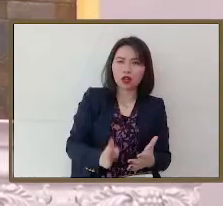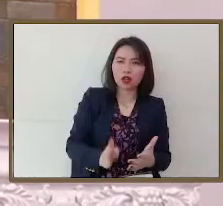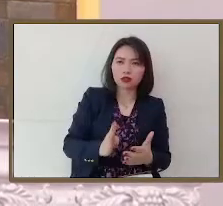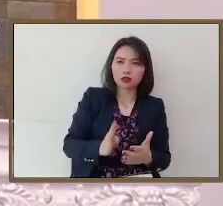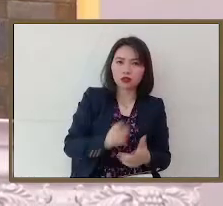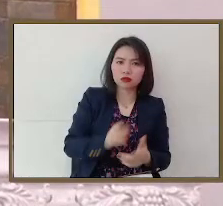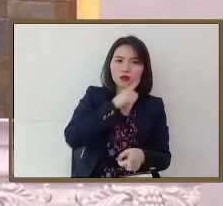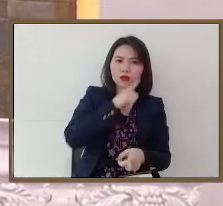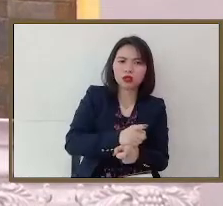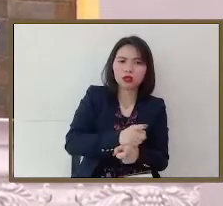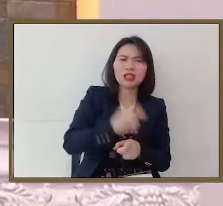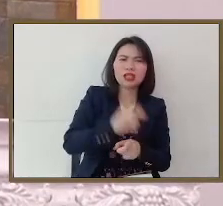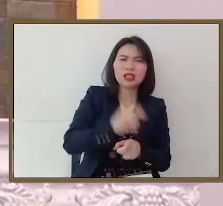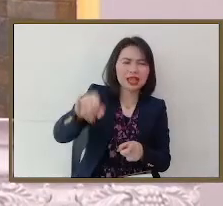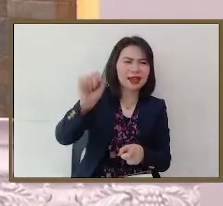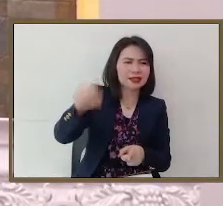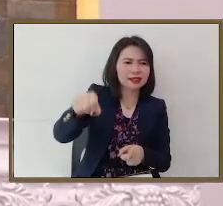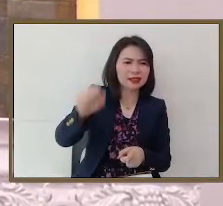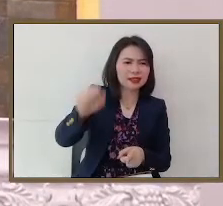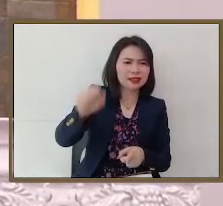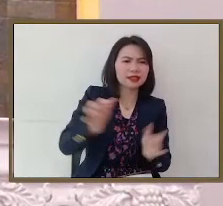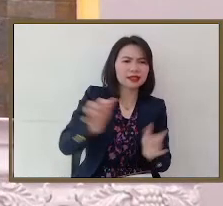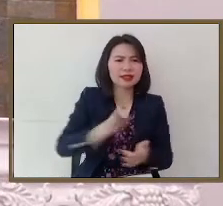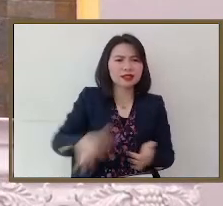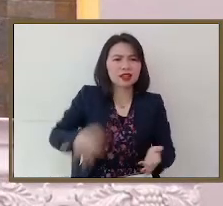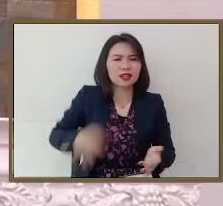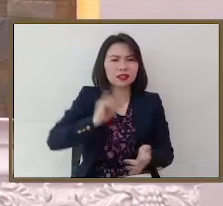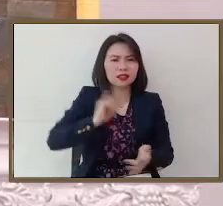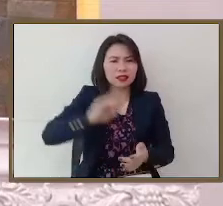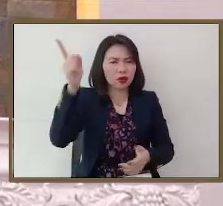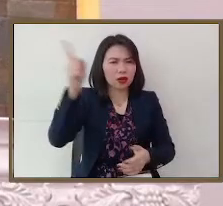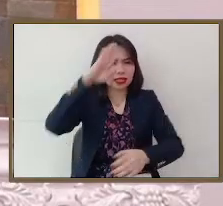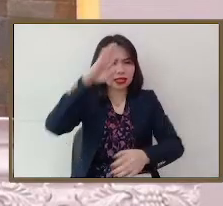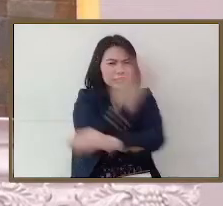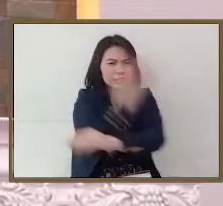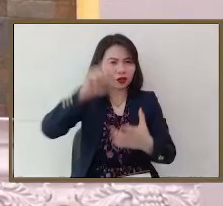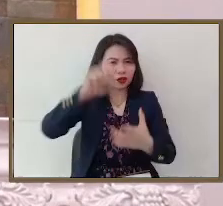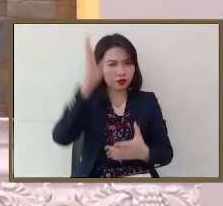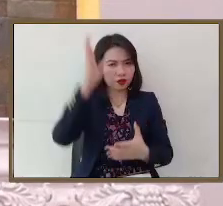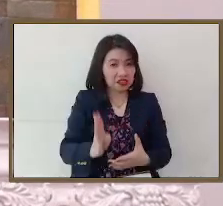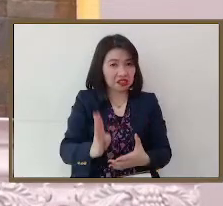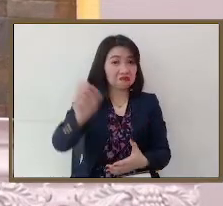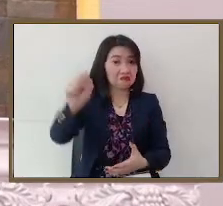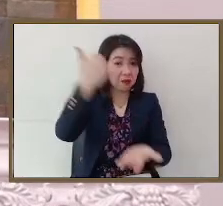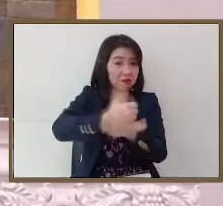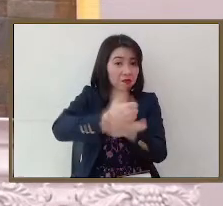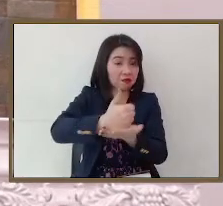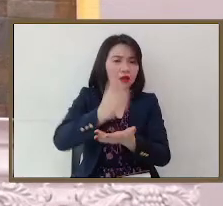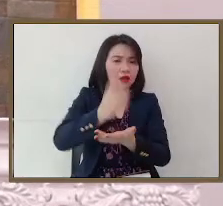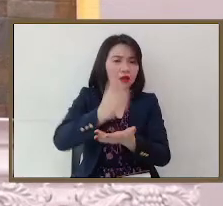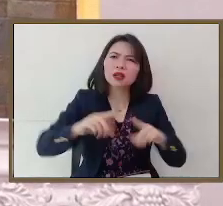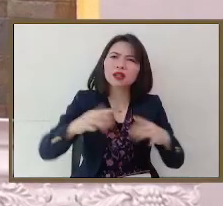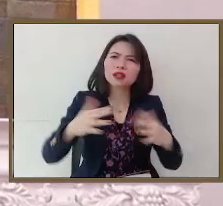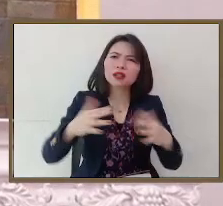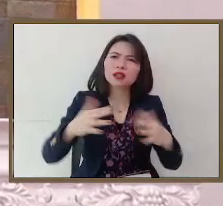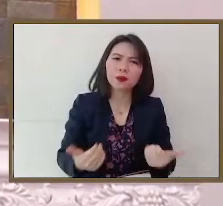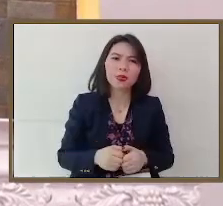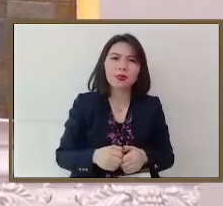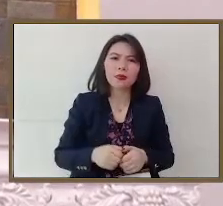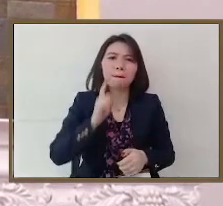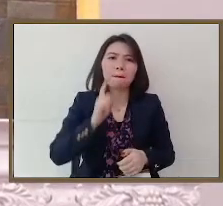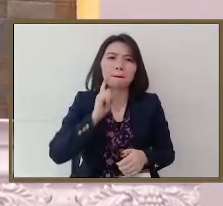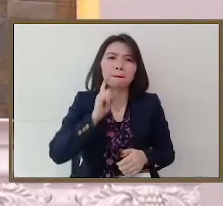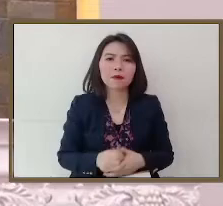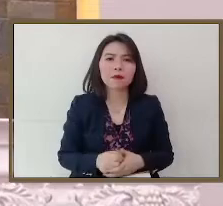Truly, Jesus Christ is the only begotten Son of God. Yeah! But look at this. Ang sabi